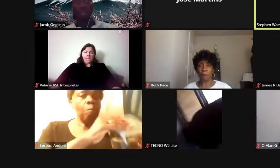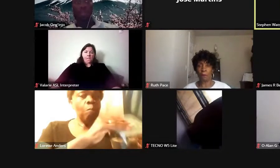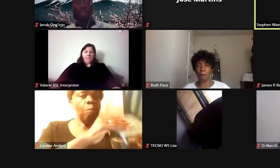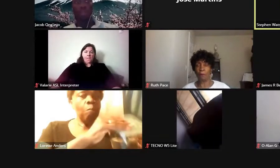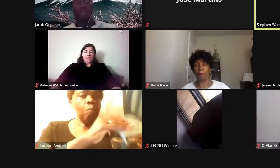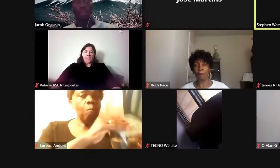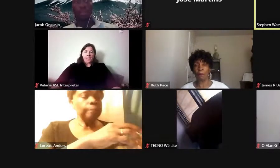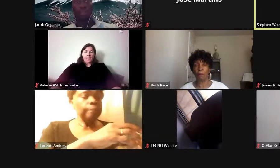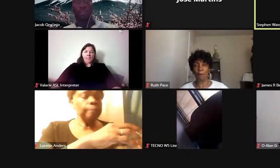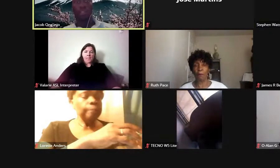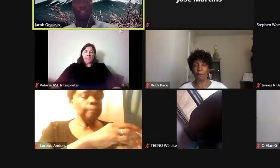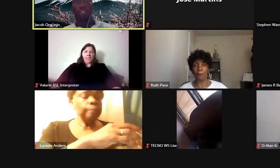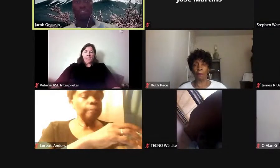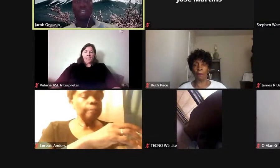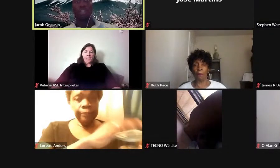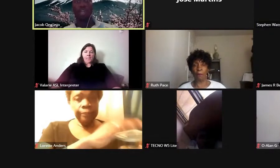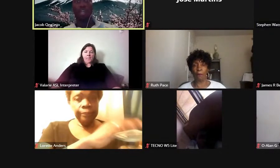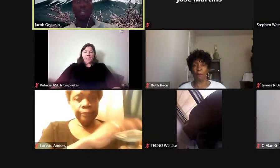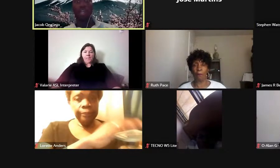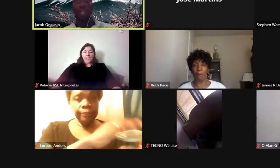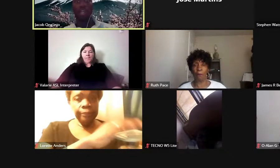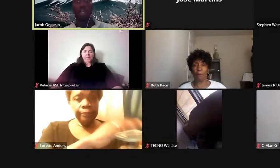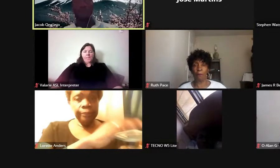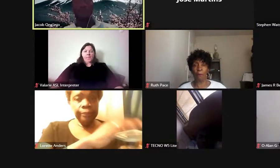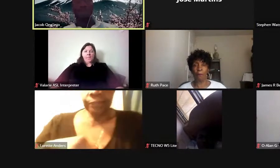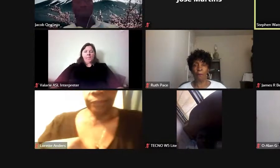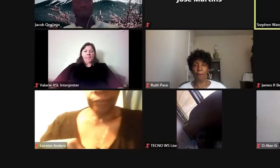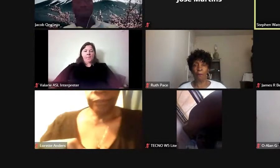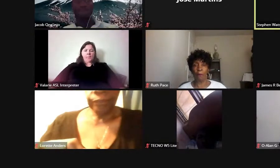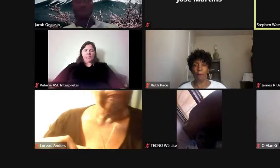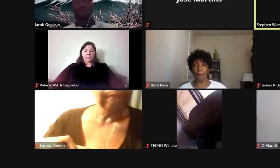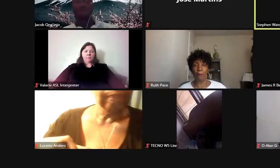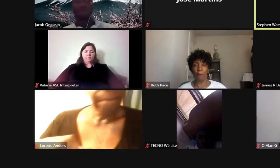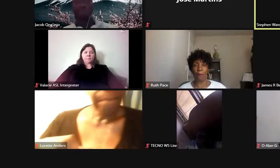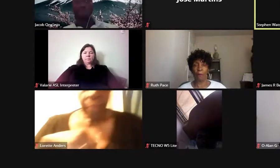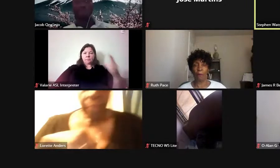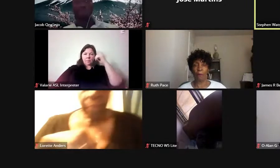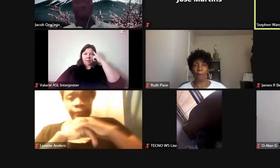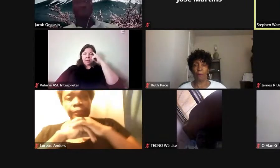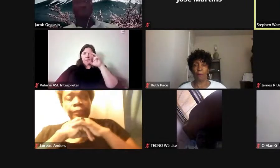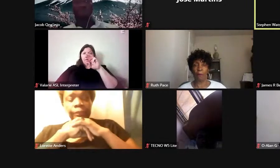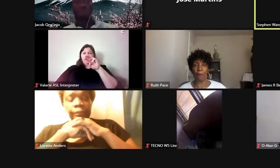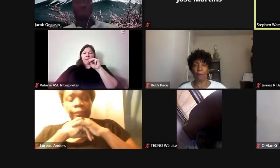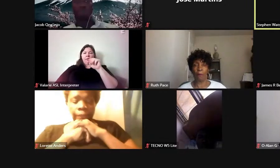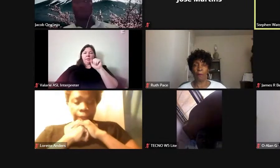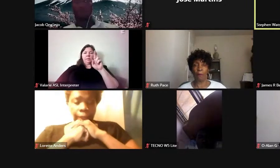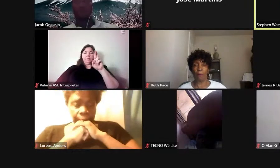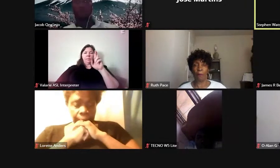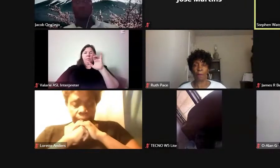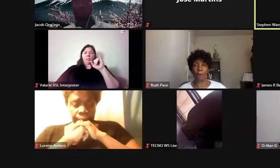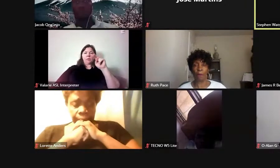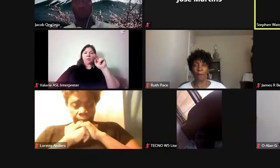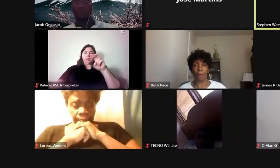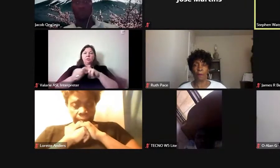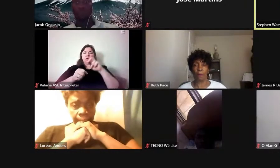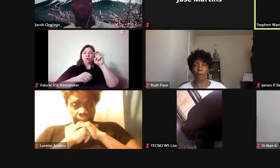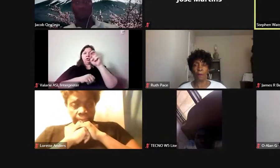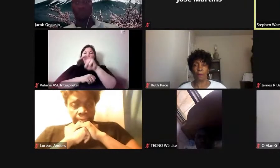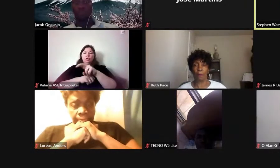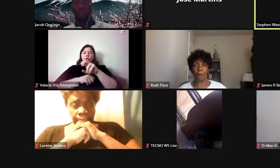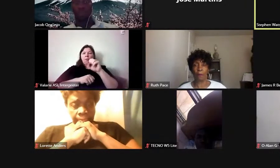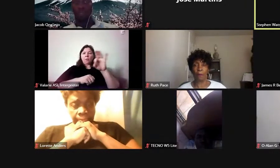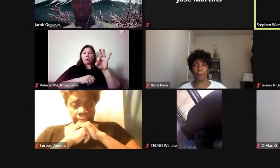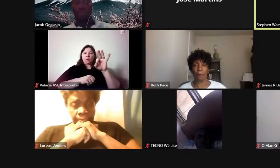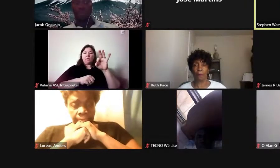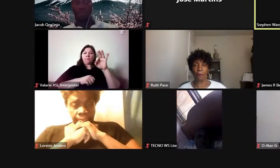Marina went off. Stephen, are you there? Well, I think Marina had to jump off for a minute, but I just wanted to point that